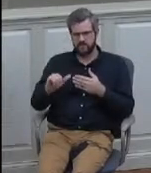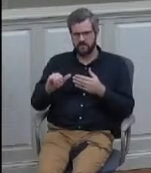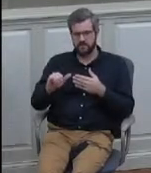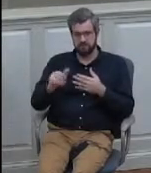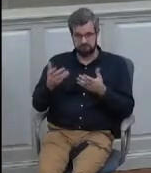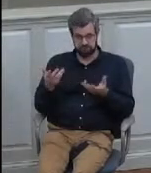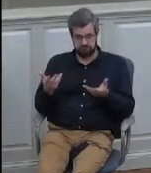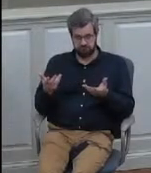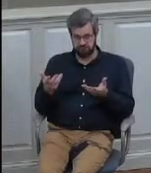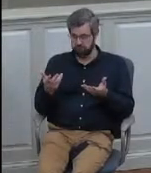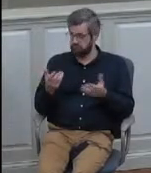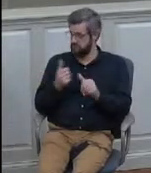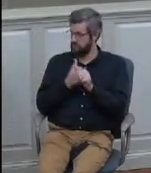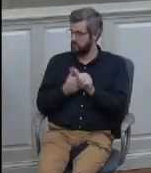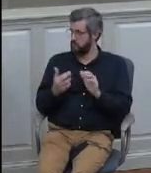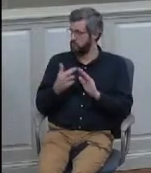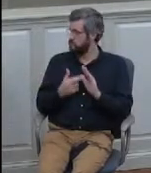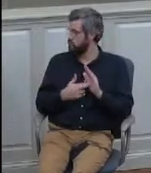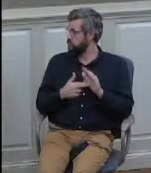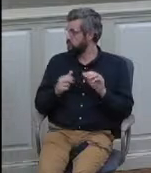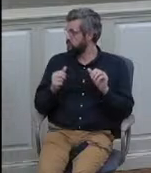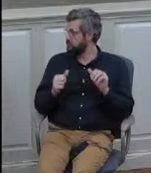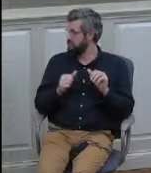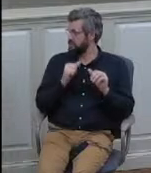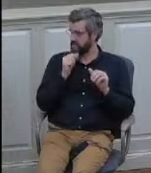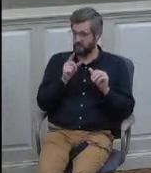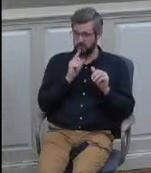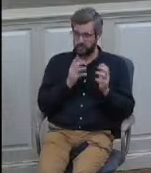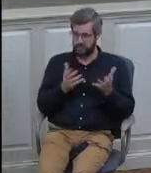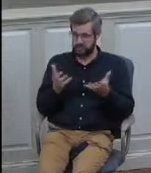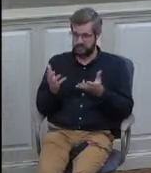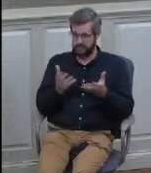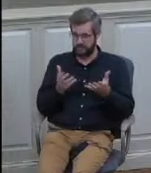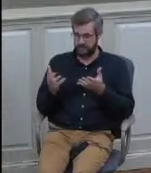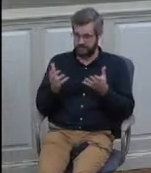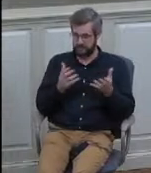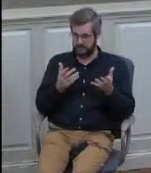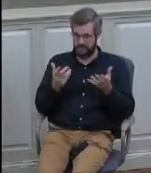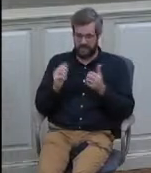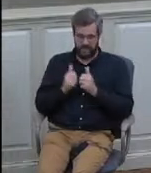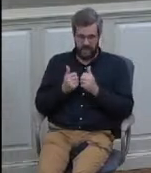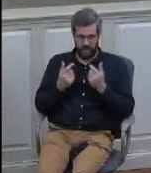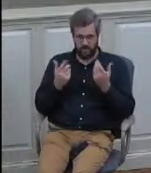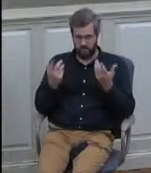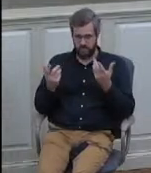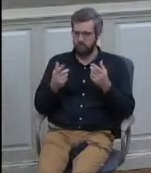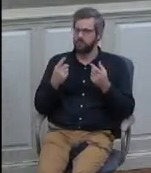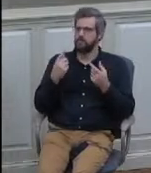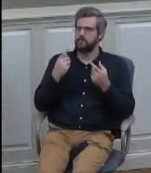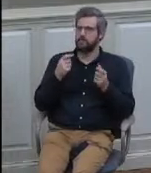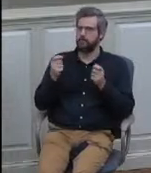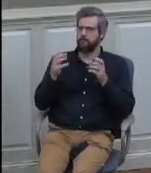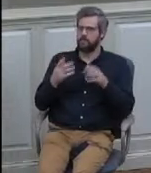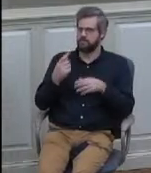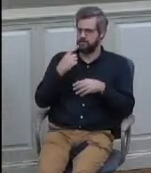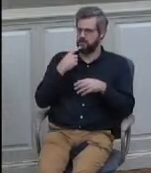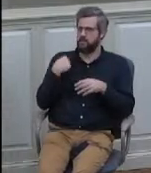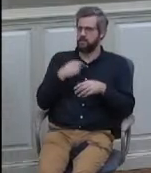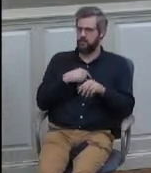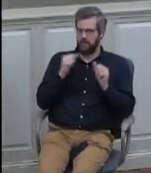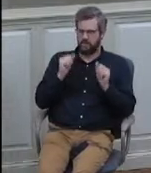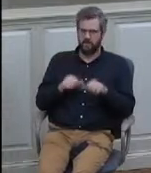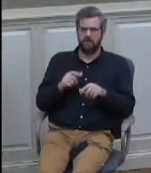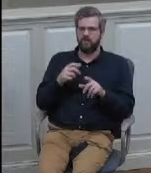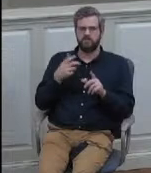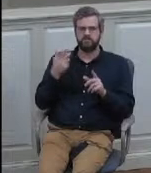if that would follow the rules. Not sure. Well, video we can, works there. Yeah, we can do rotary. We can